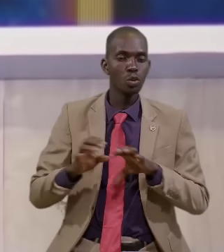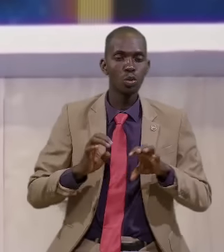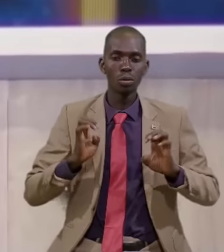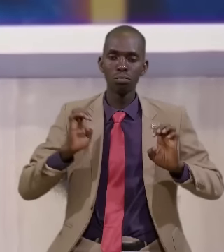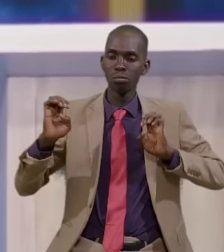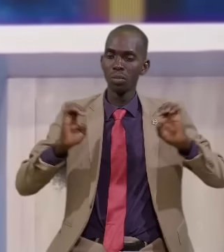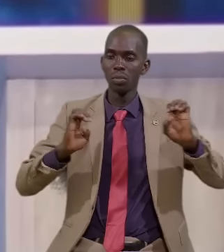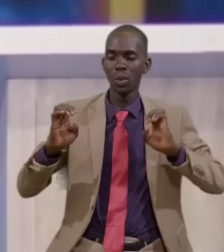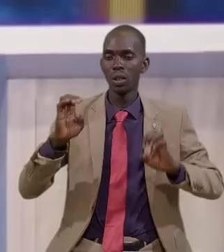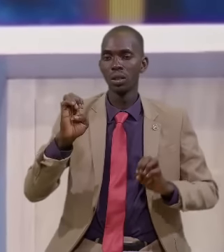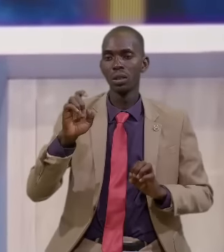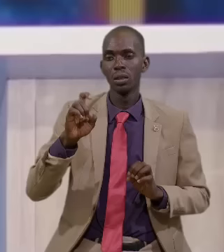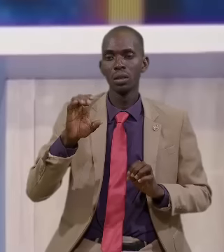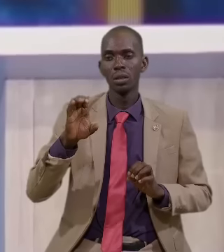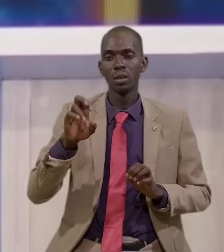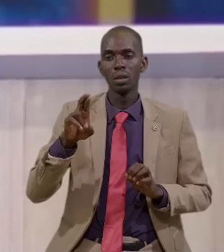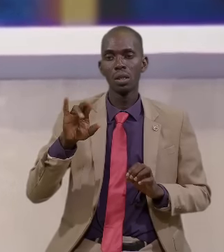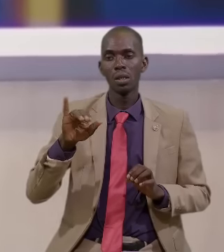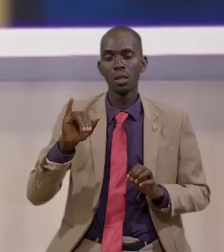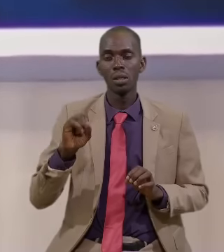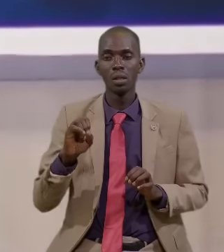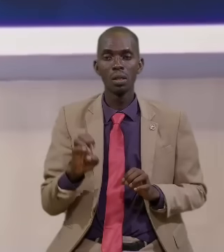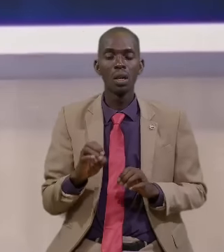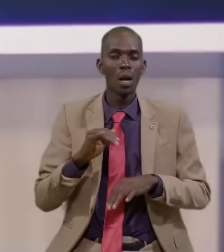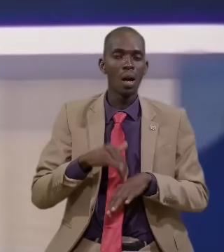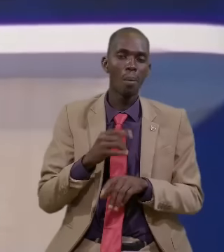appropriate time. If they were only